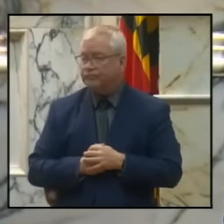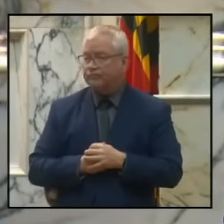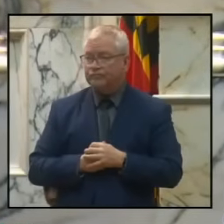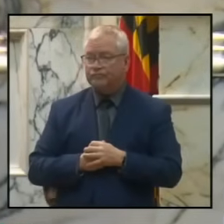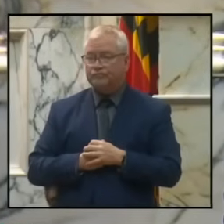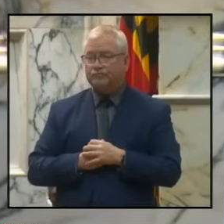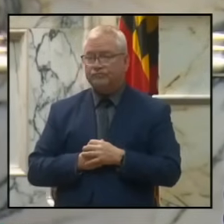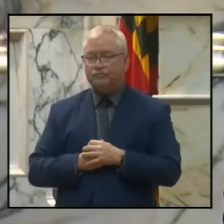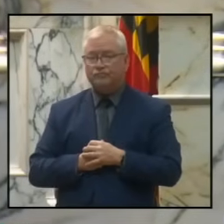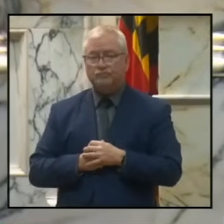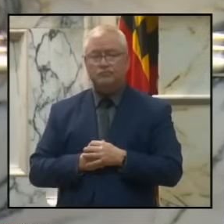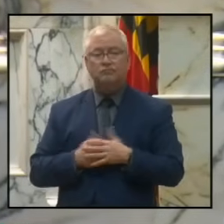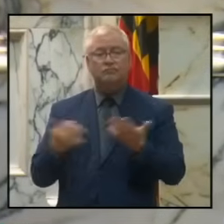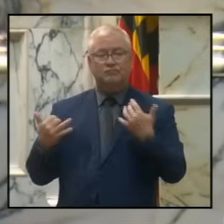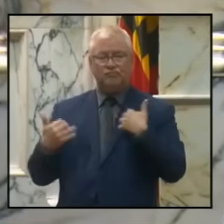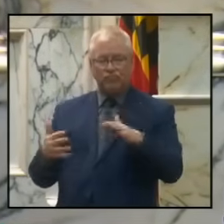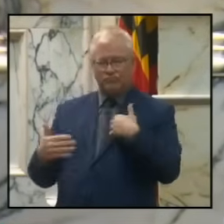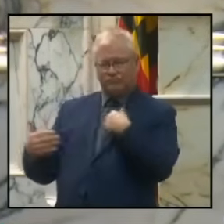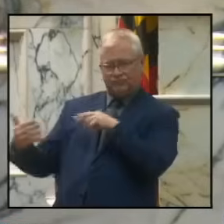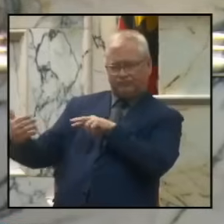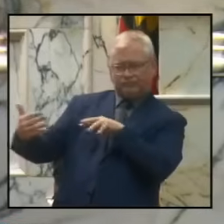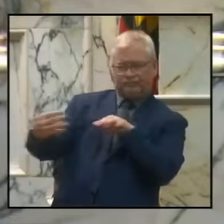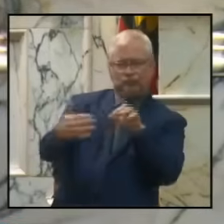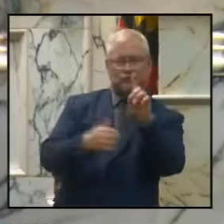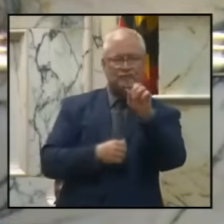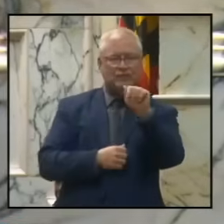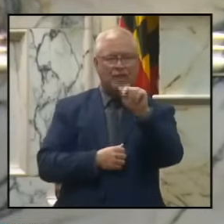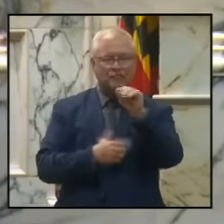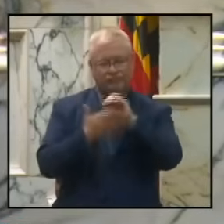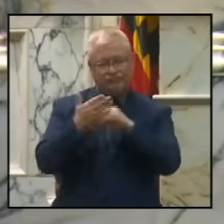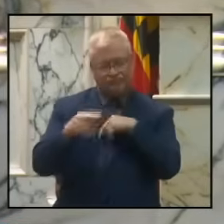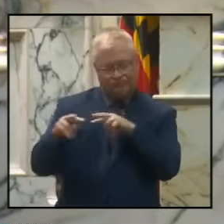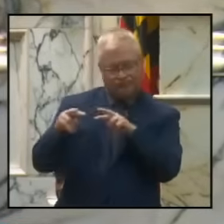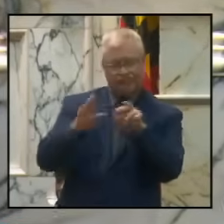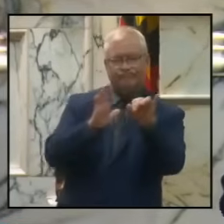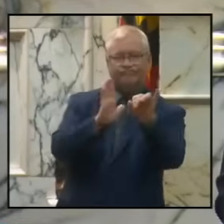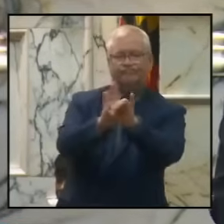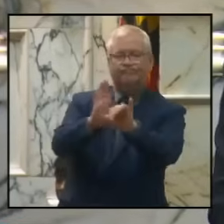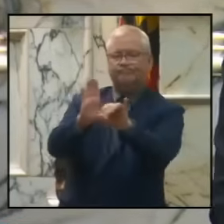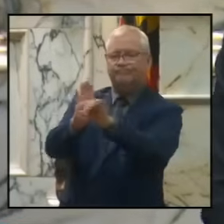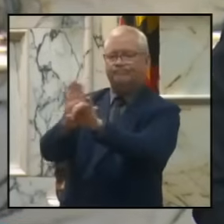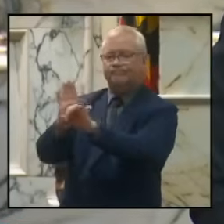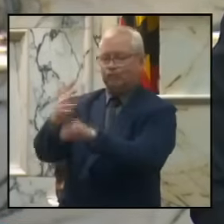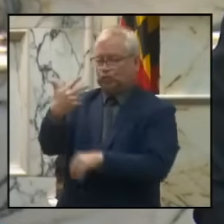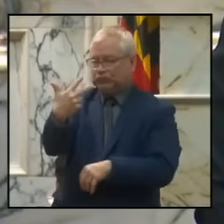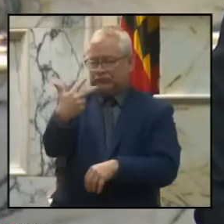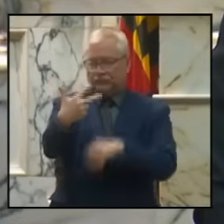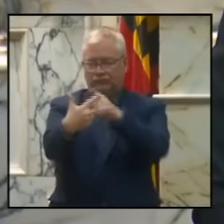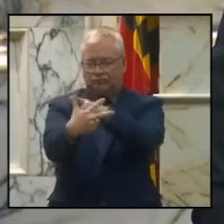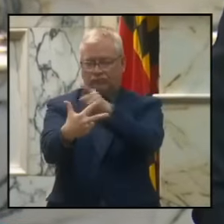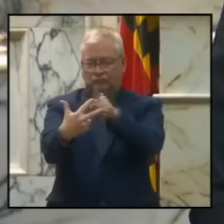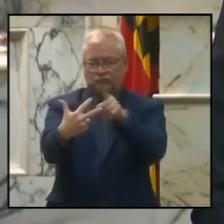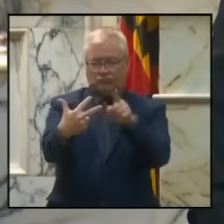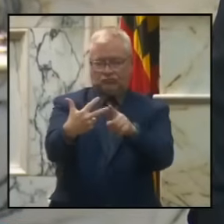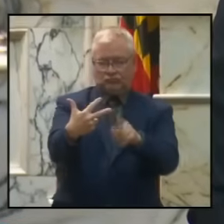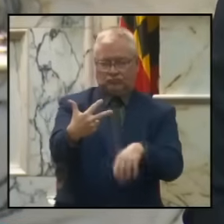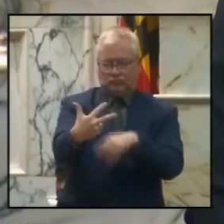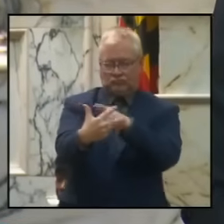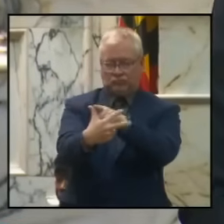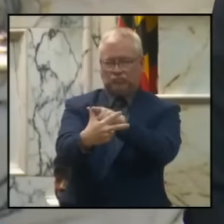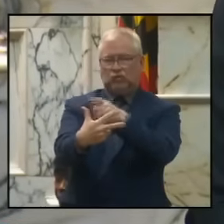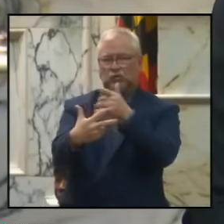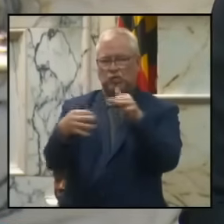We've studied the data, and we've identified 3 lighthouse industries that we have got to build